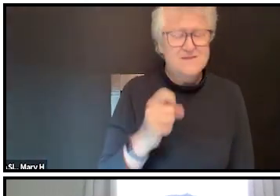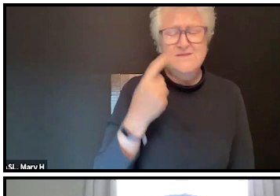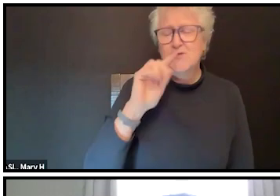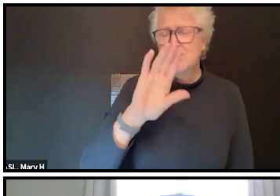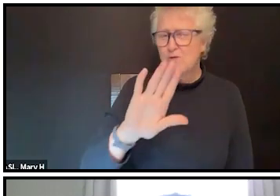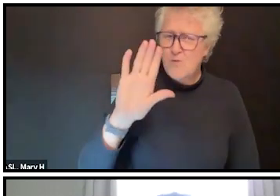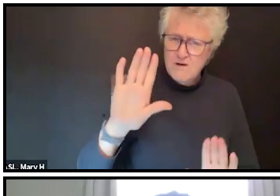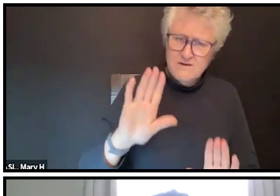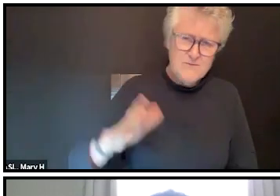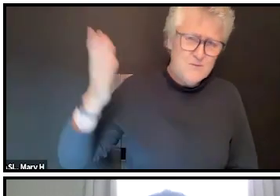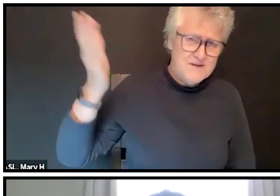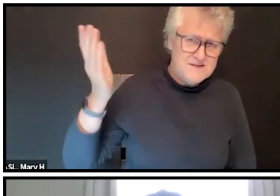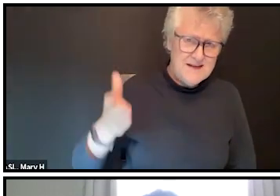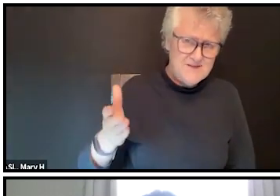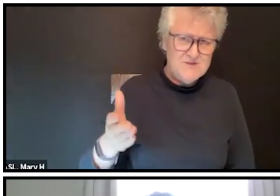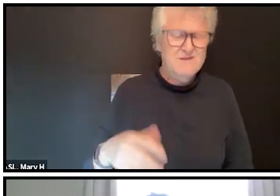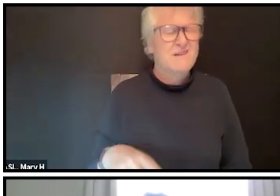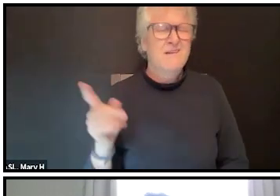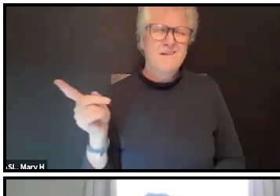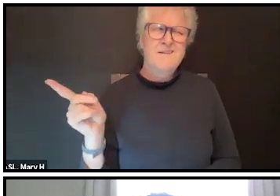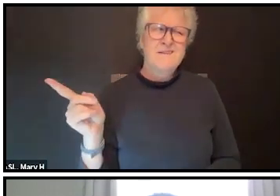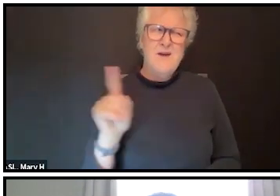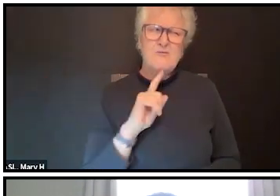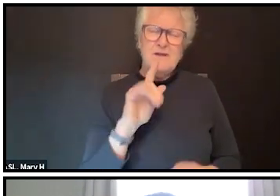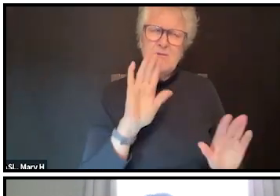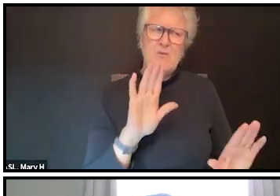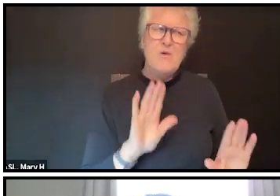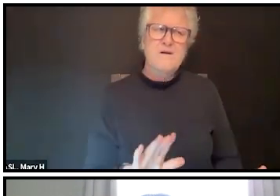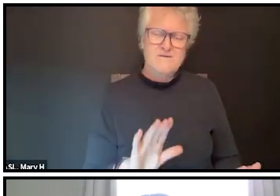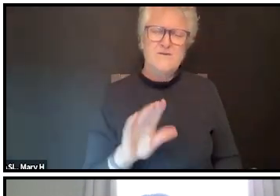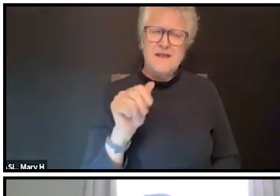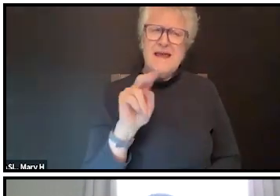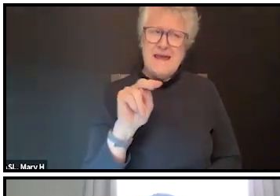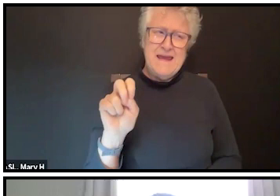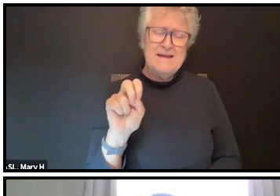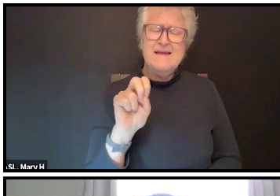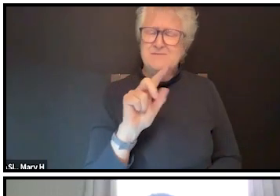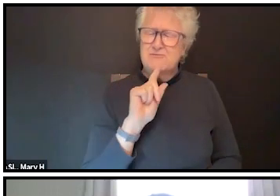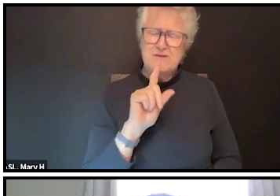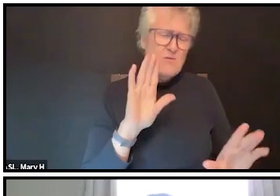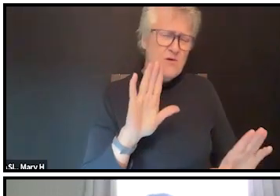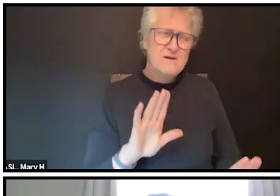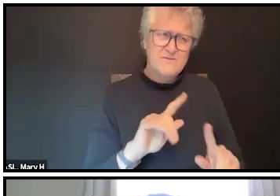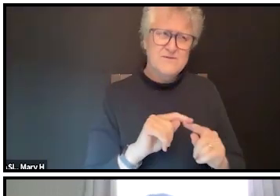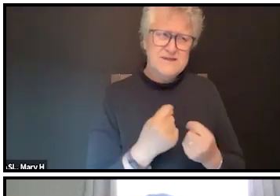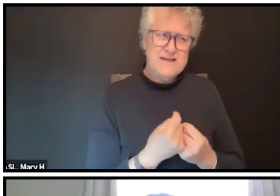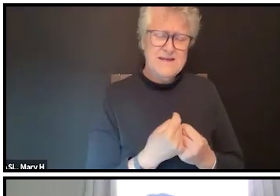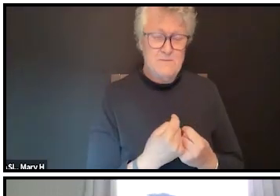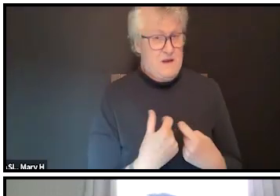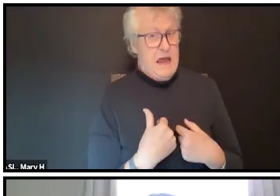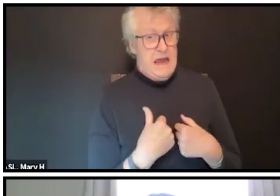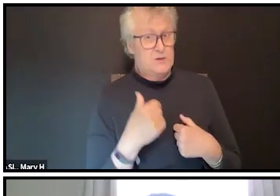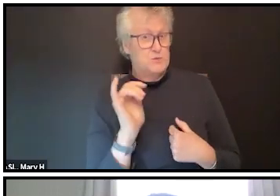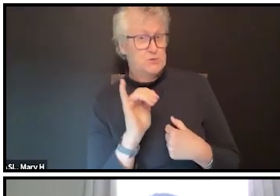They really are. Anne has a really great team she's working with. I do too. Everybody on my team, the